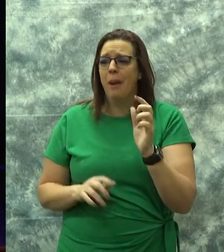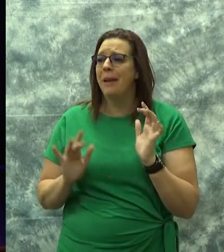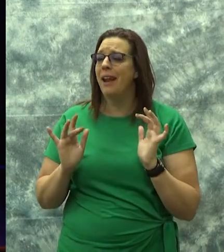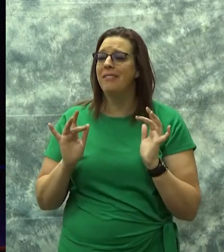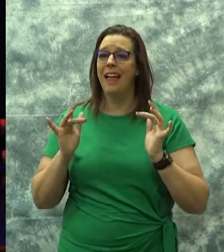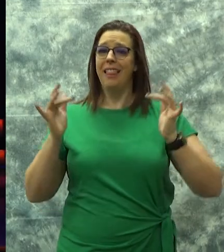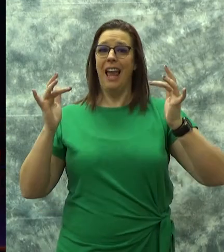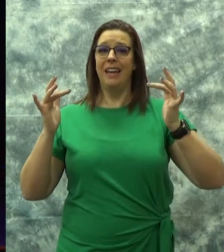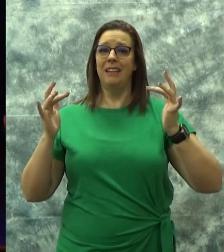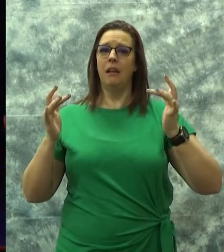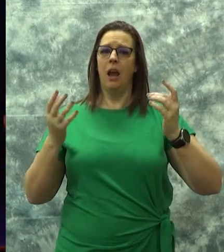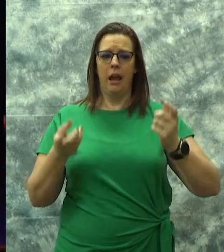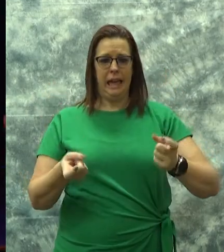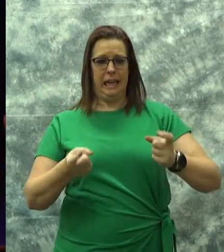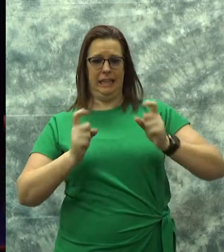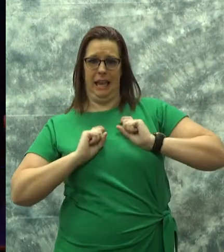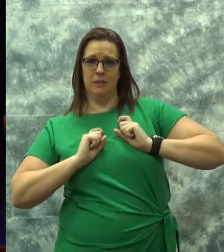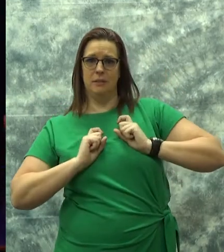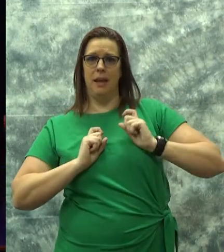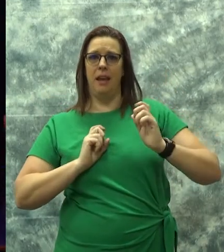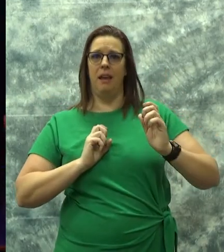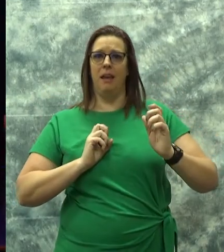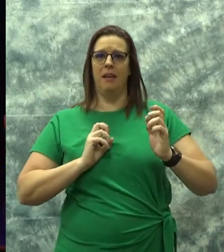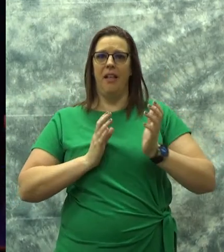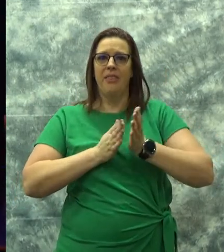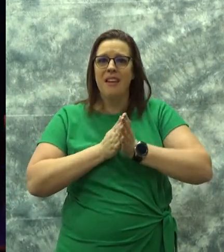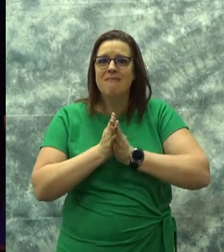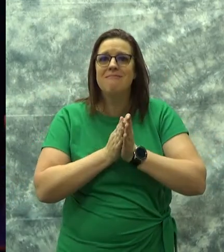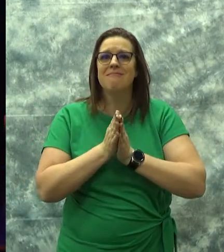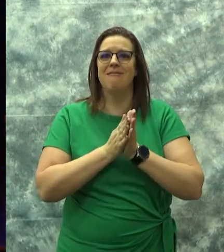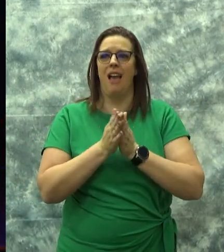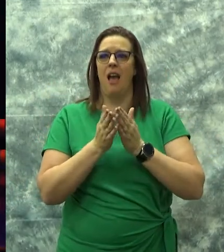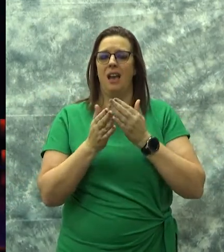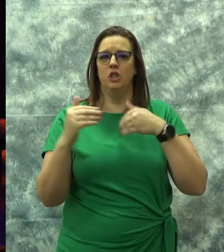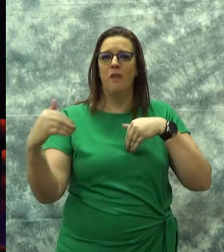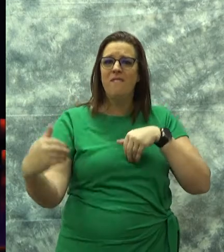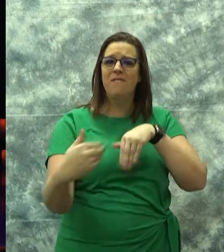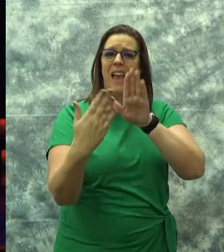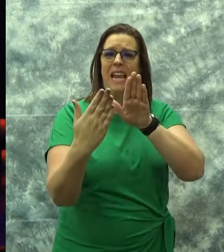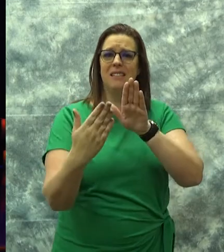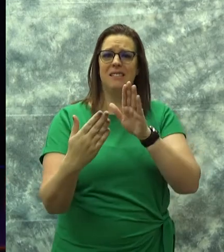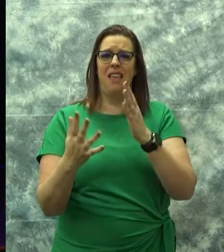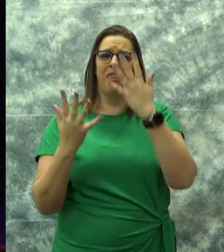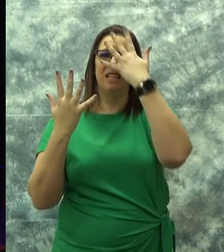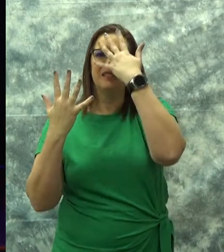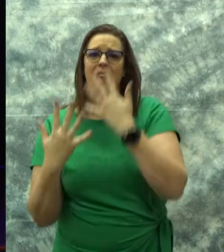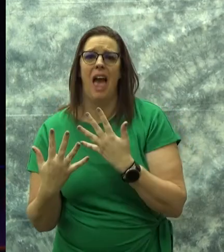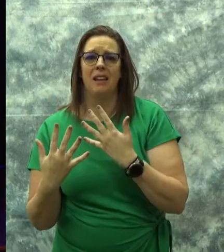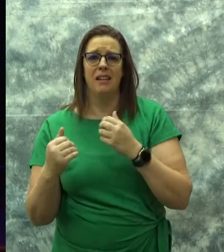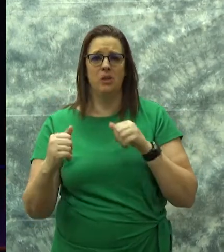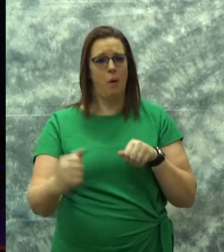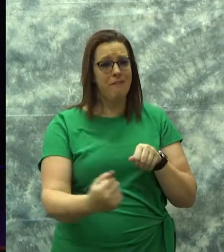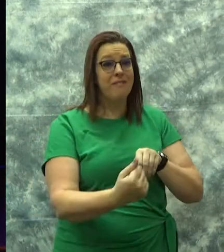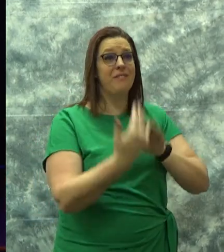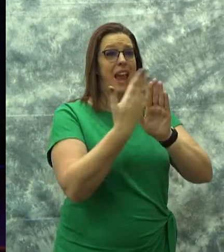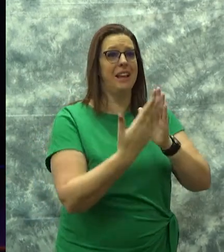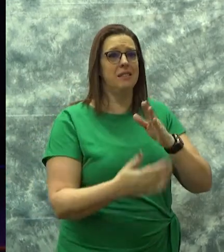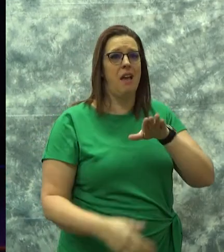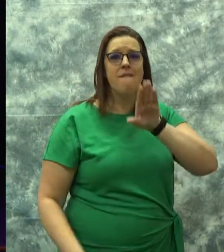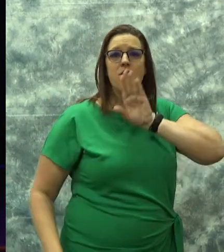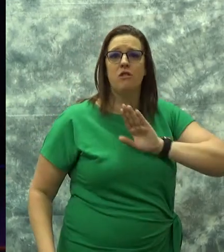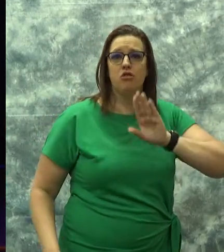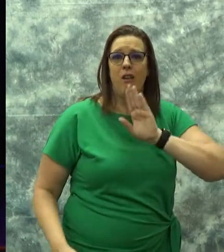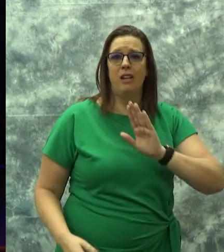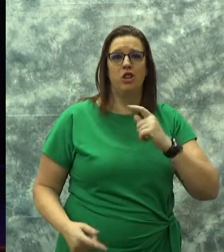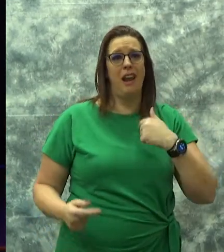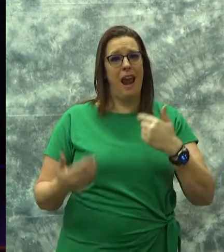of lightheartedness gives me encouragement and energy to face sadness and face frustration and really